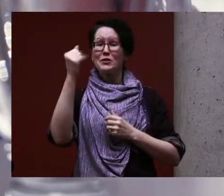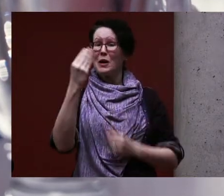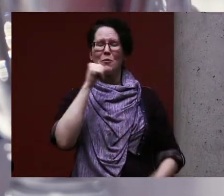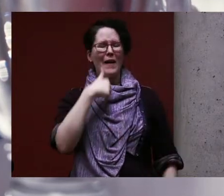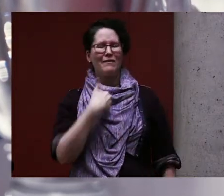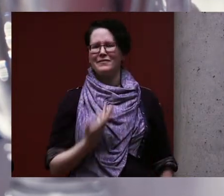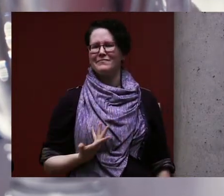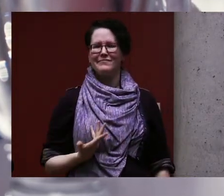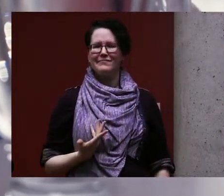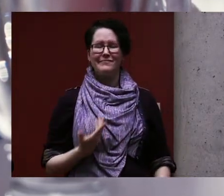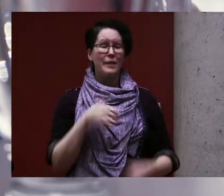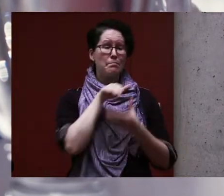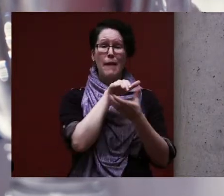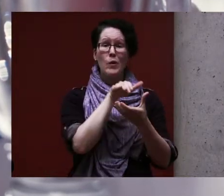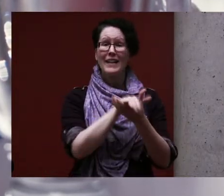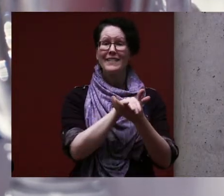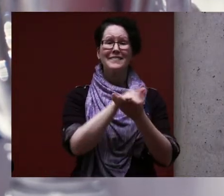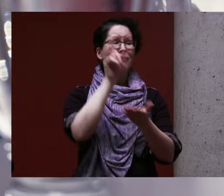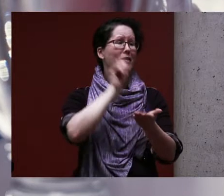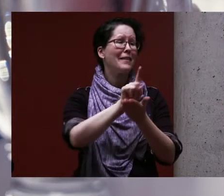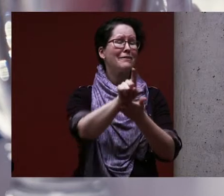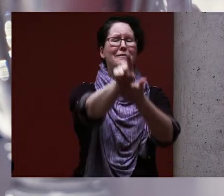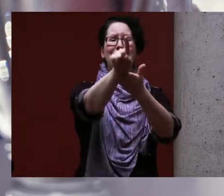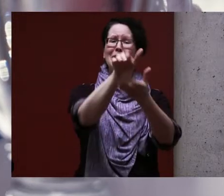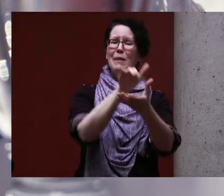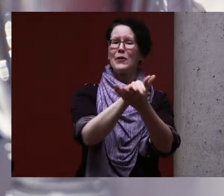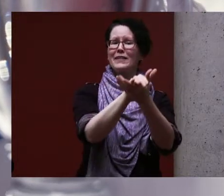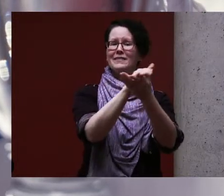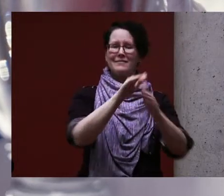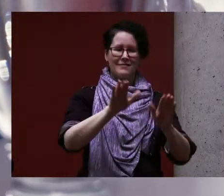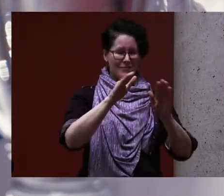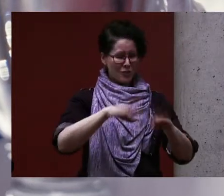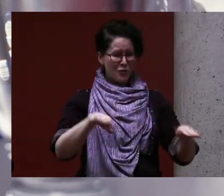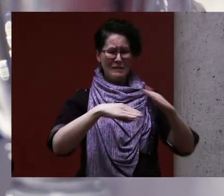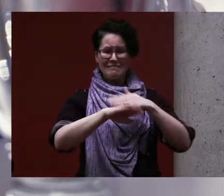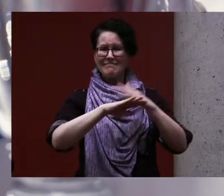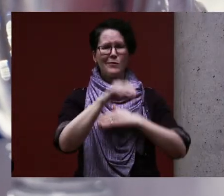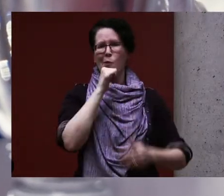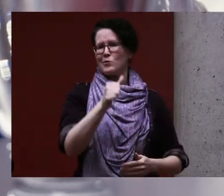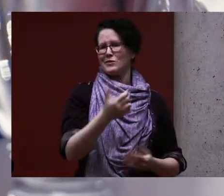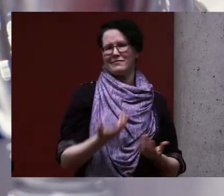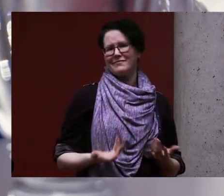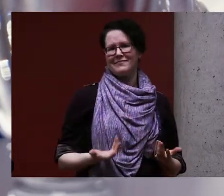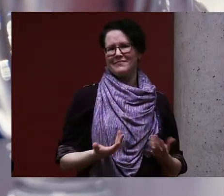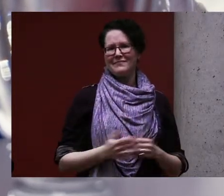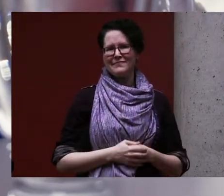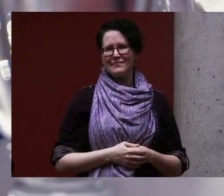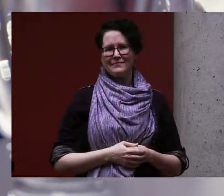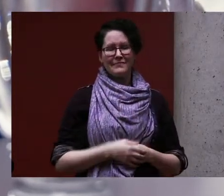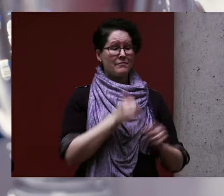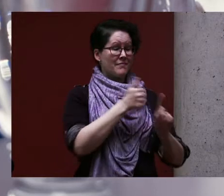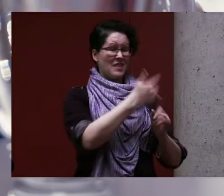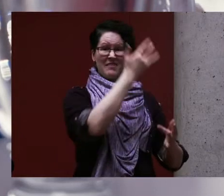never meet her Prince Charming, fall in love, get married, and raise a family. These dreams were taken from Laura when